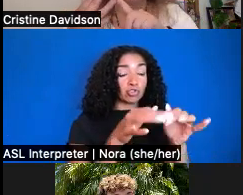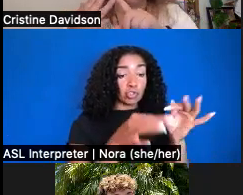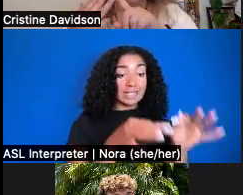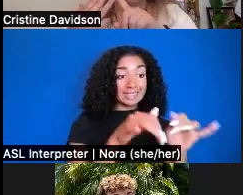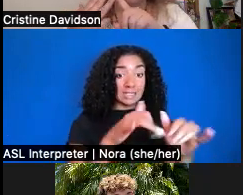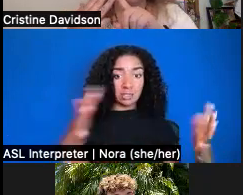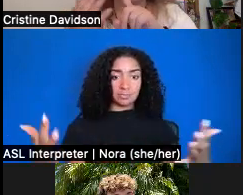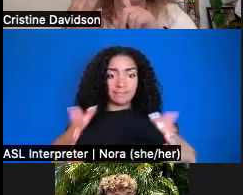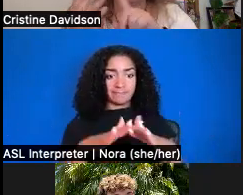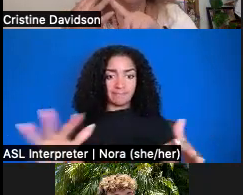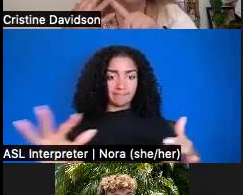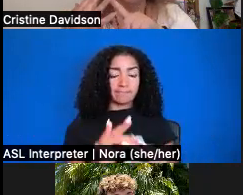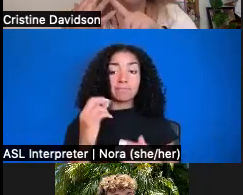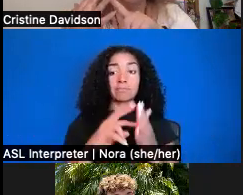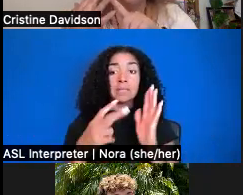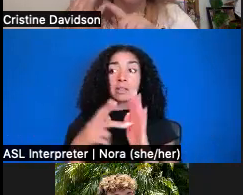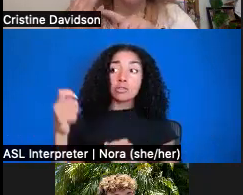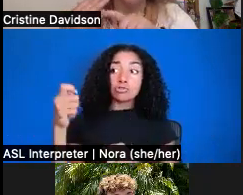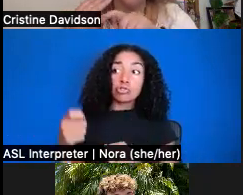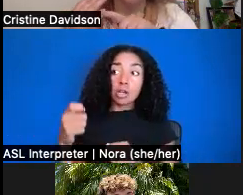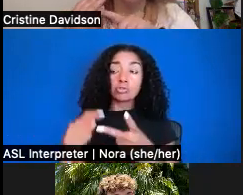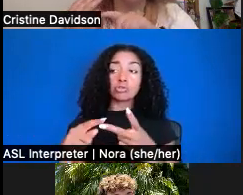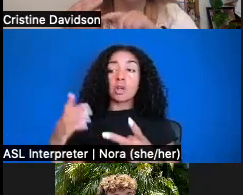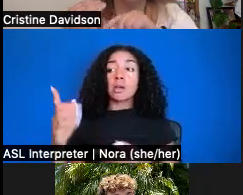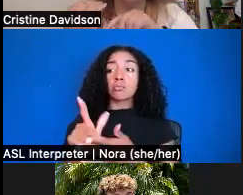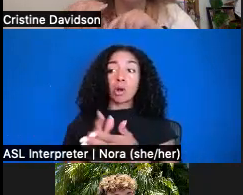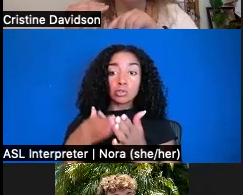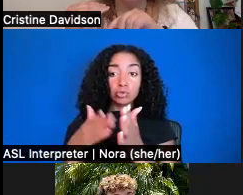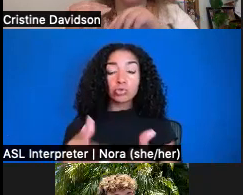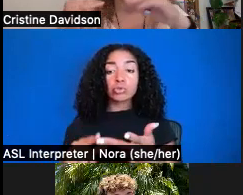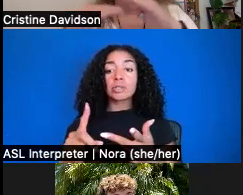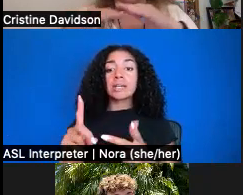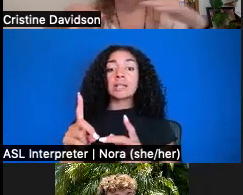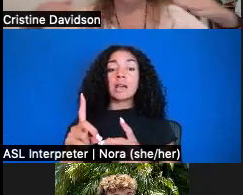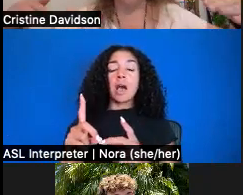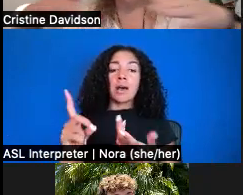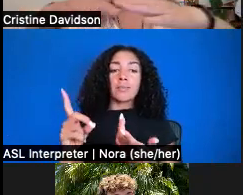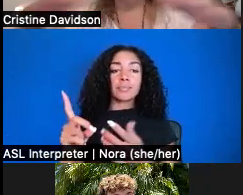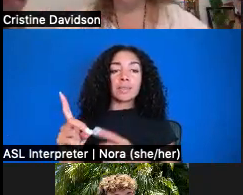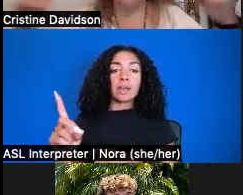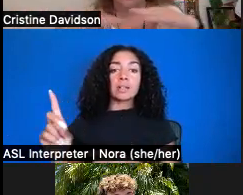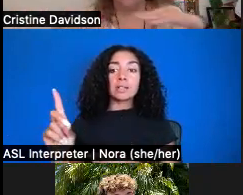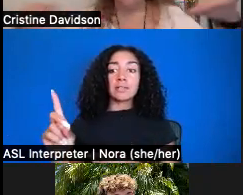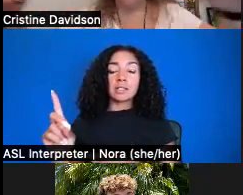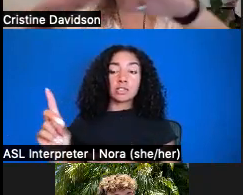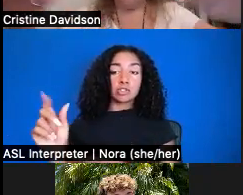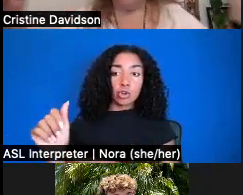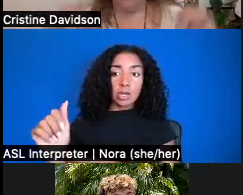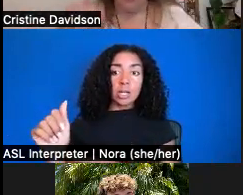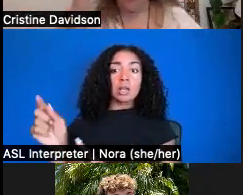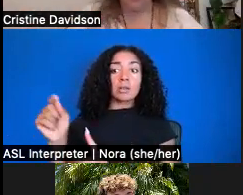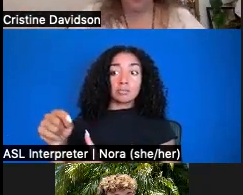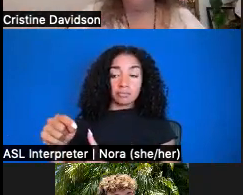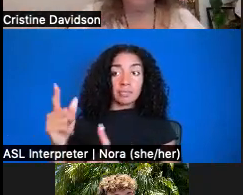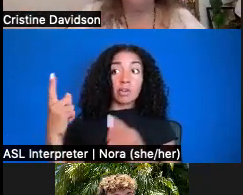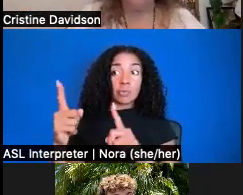and the defense attorney and the police department, right, to agree to be in a circle together